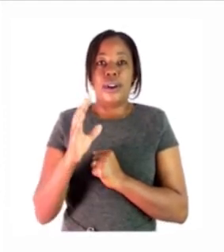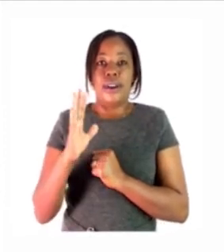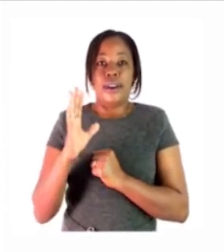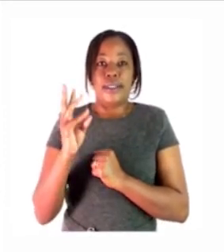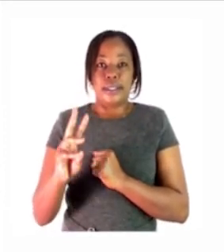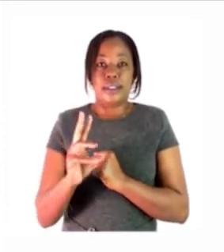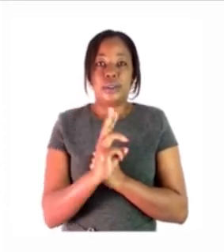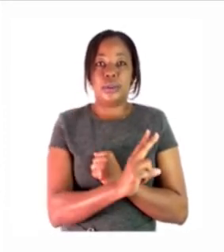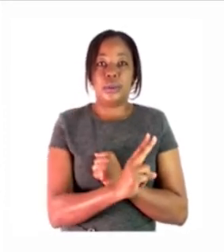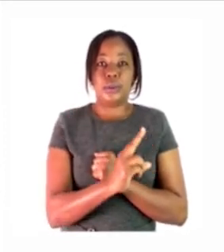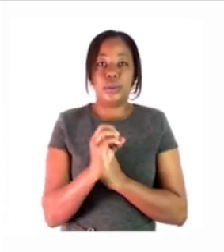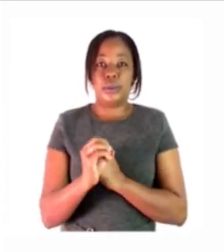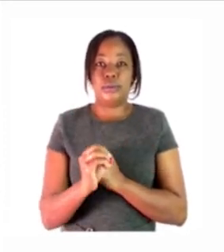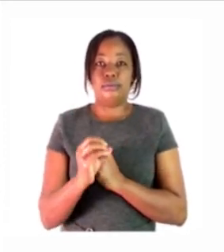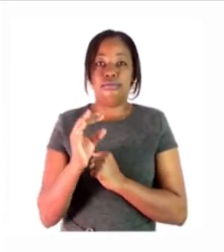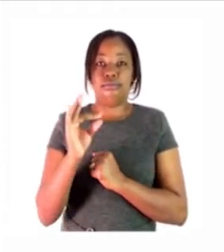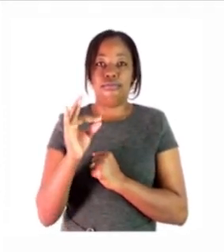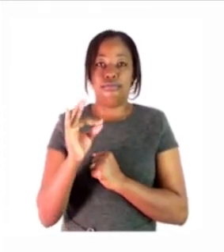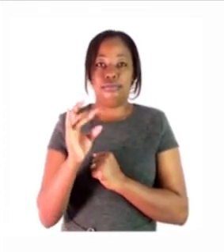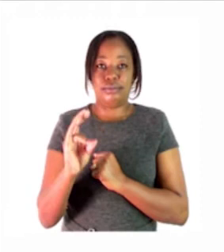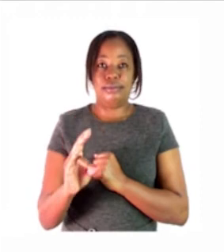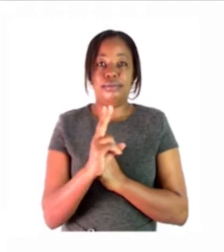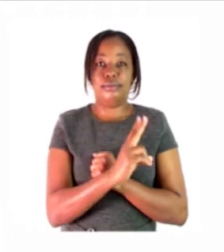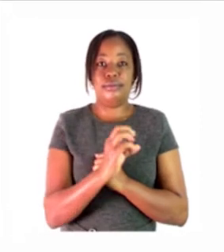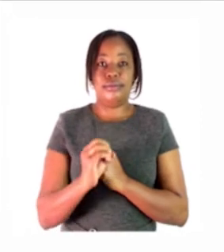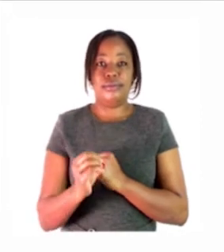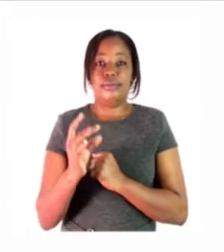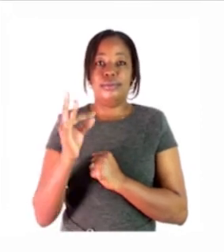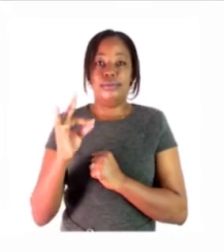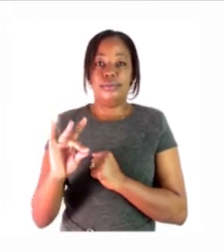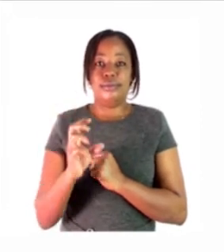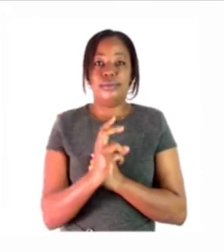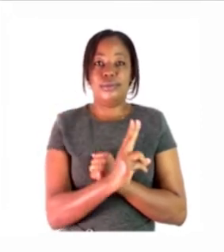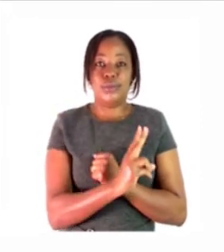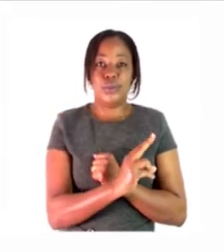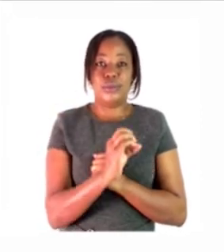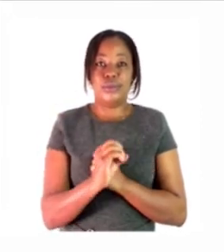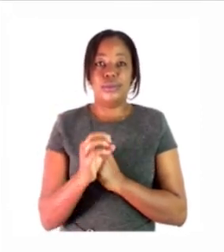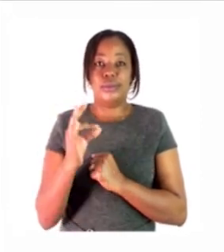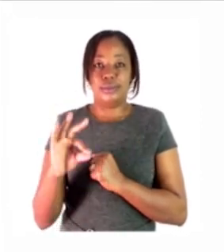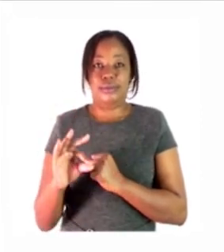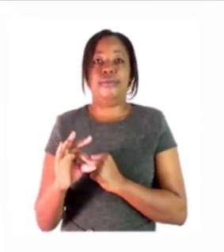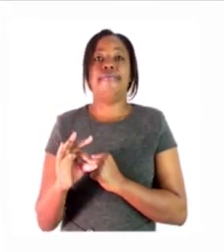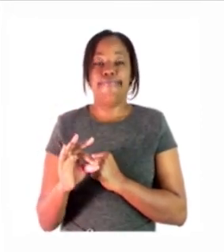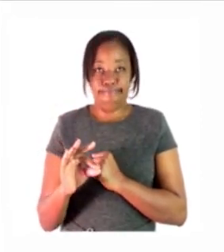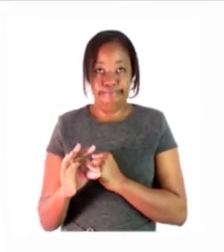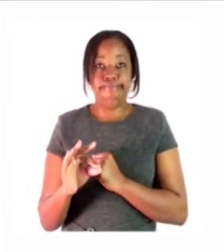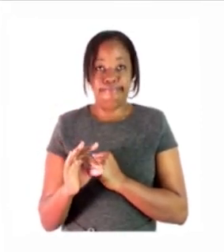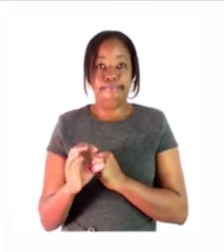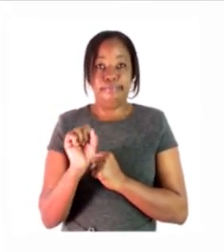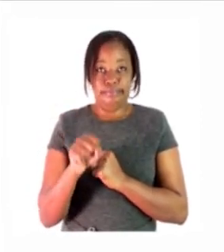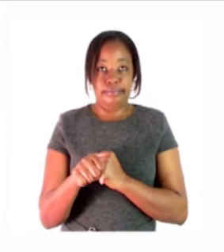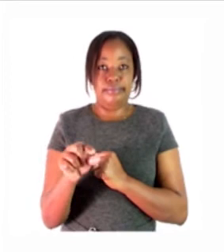without wasting time, we have already figured out that they are counting in ones. Therefore, you have to count in